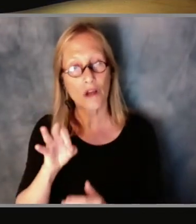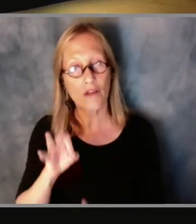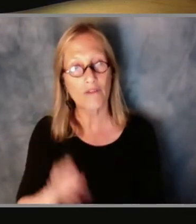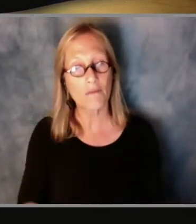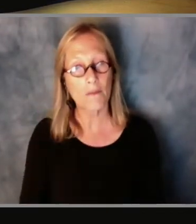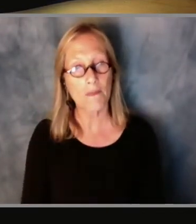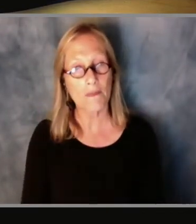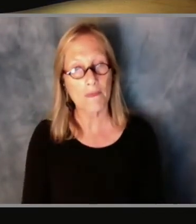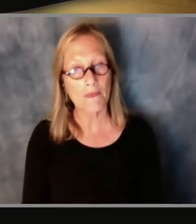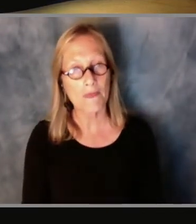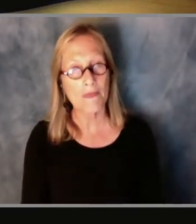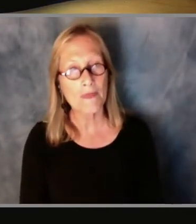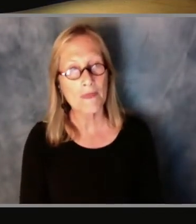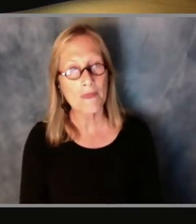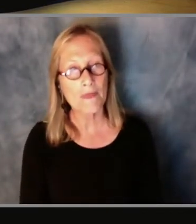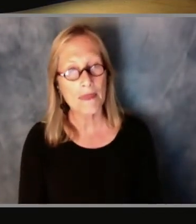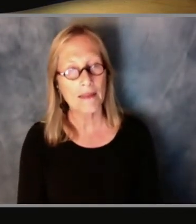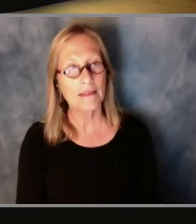disabilities.